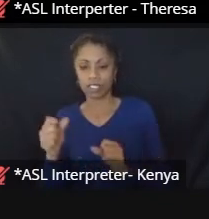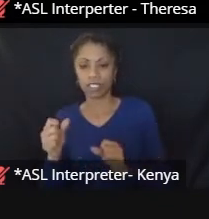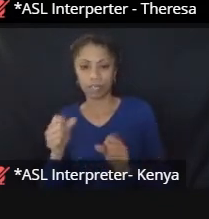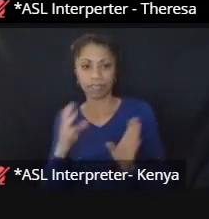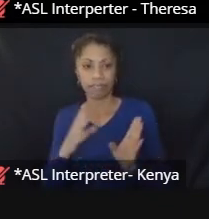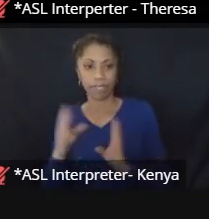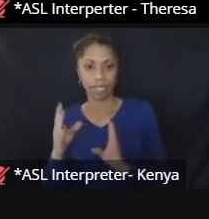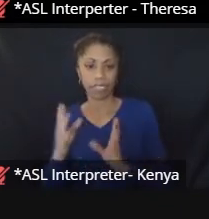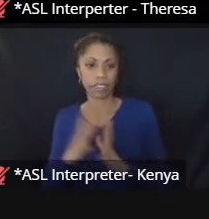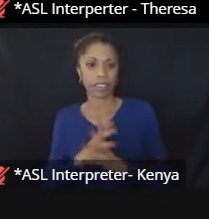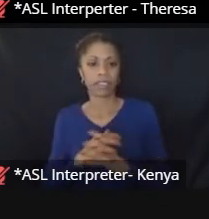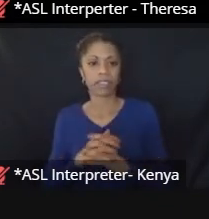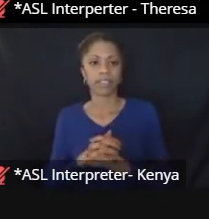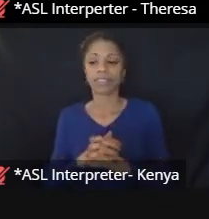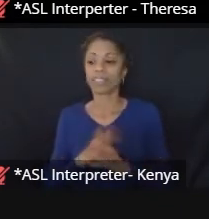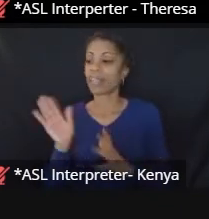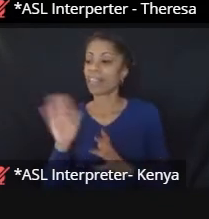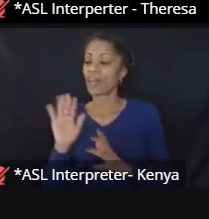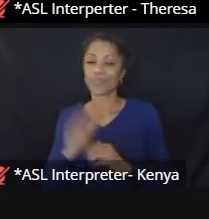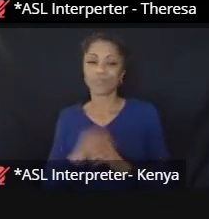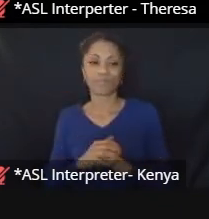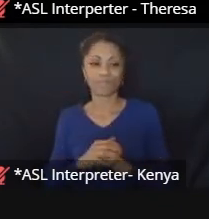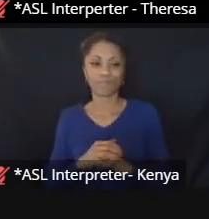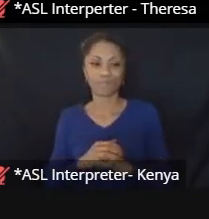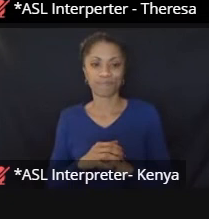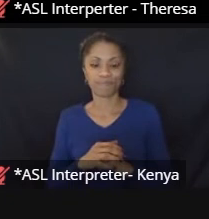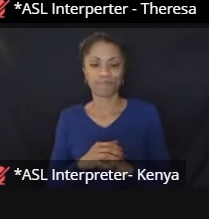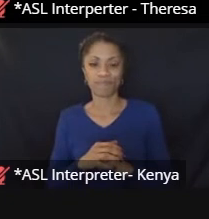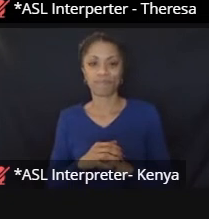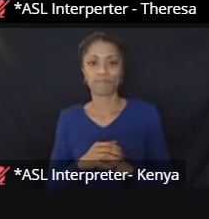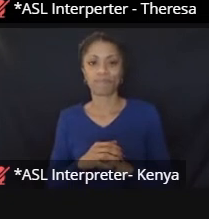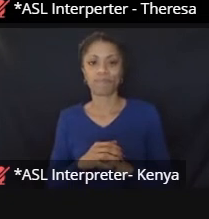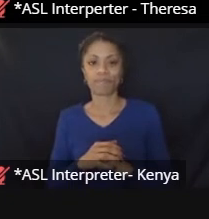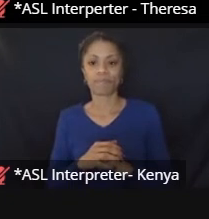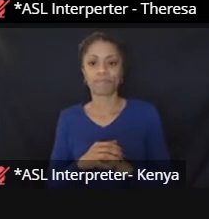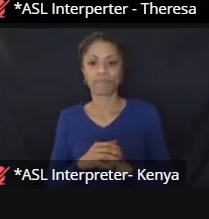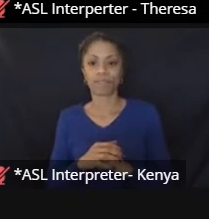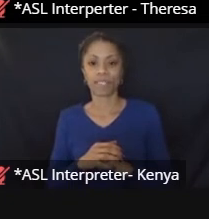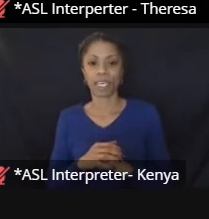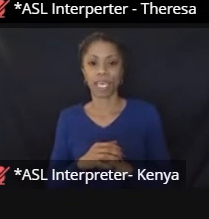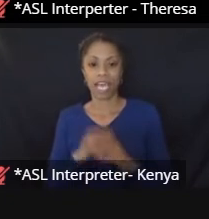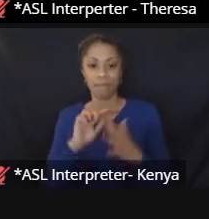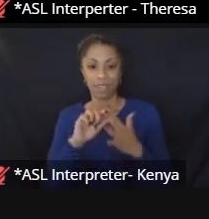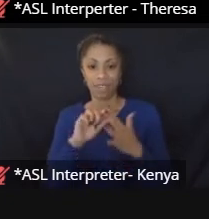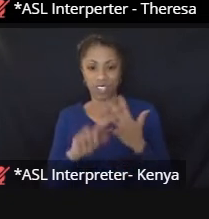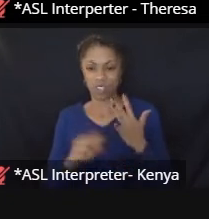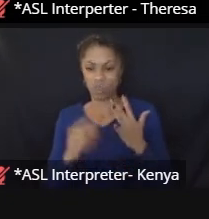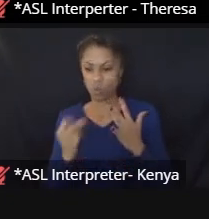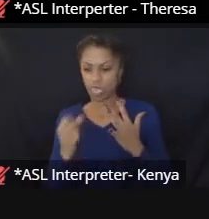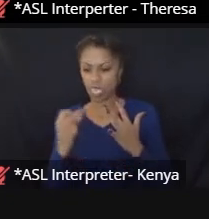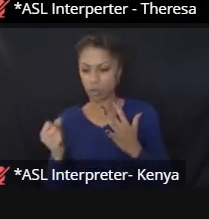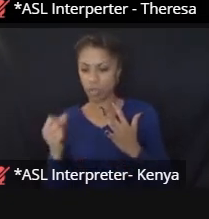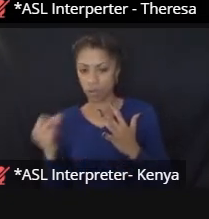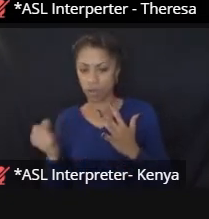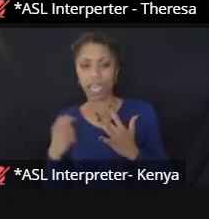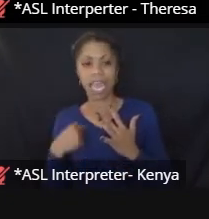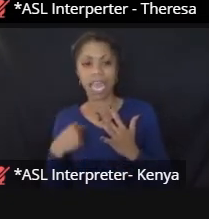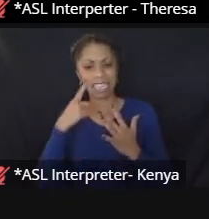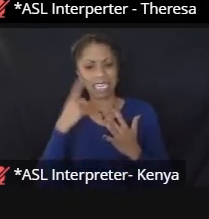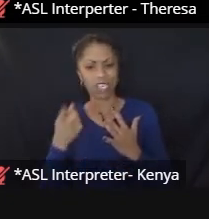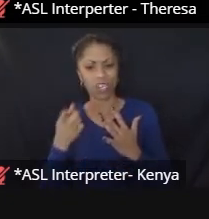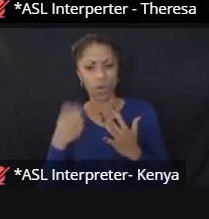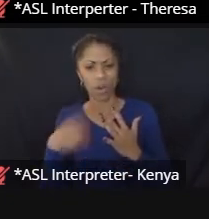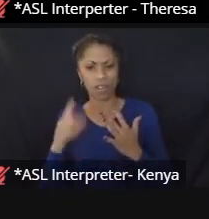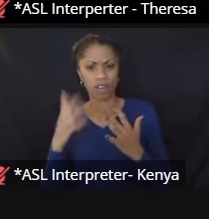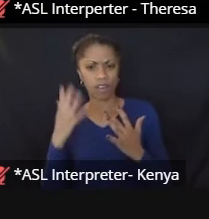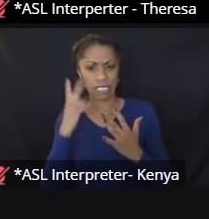on? Yeah. Good evening, everyone. So I am going to try to go through these parts quickly. I believe this group has actually